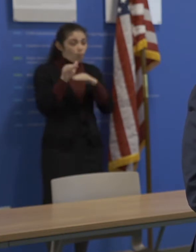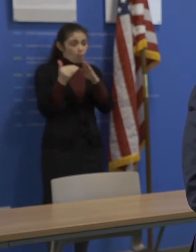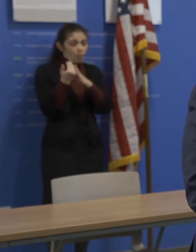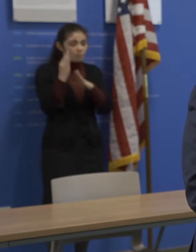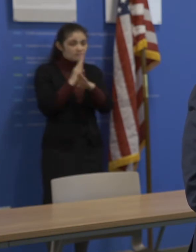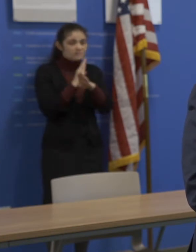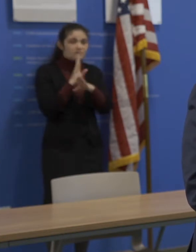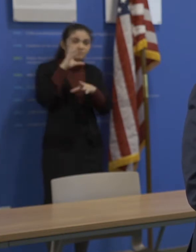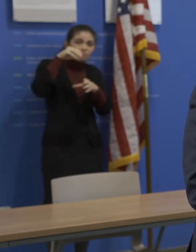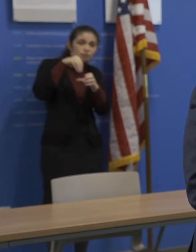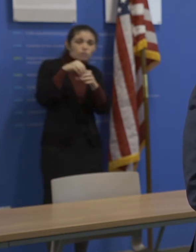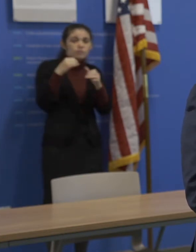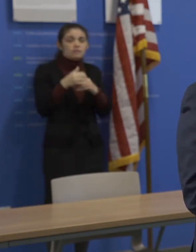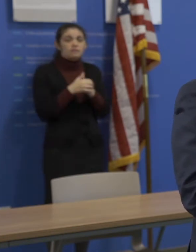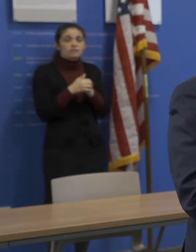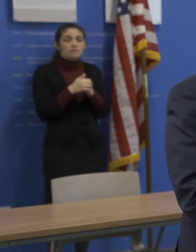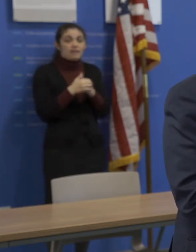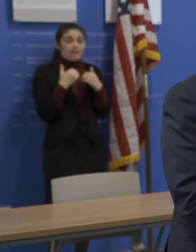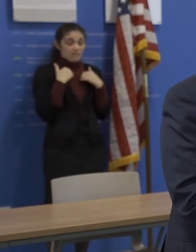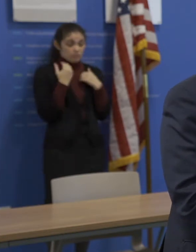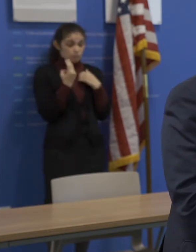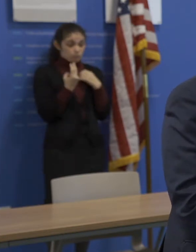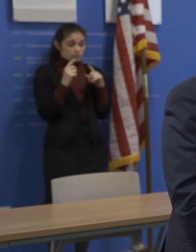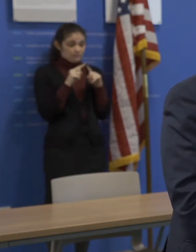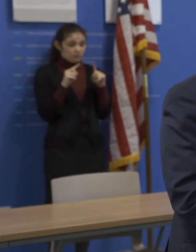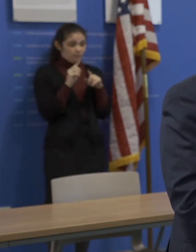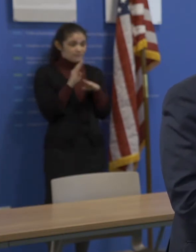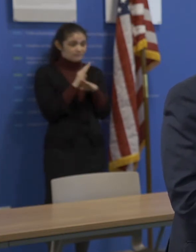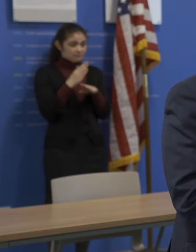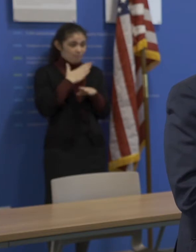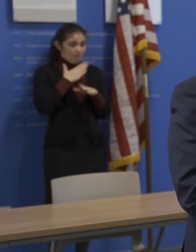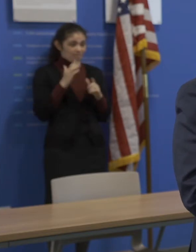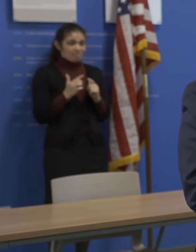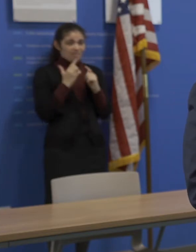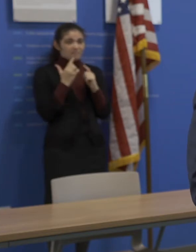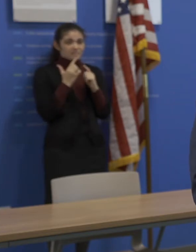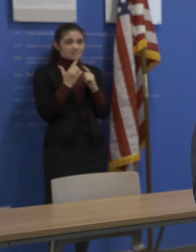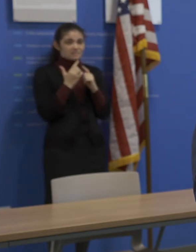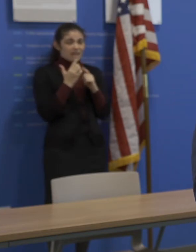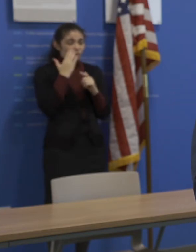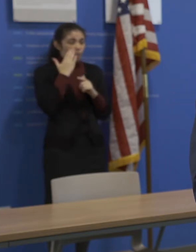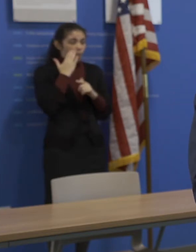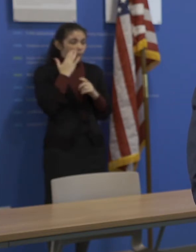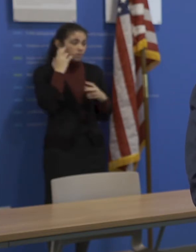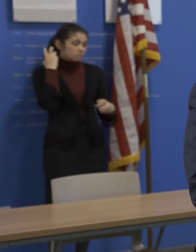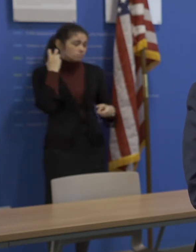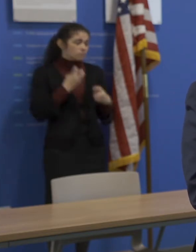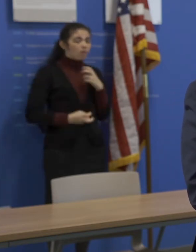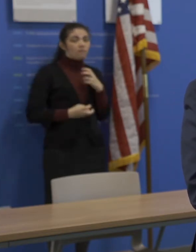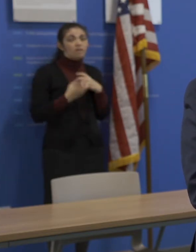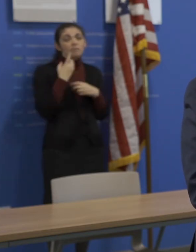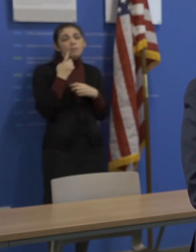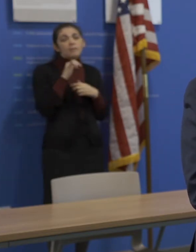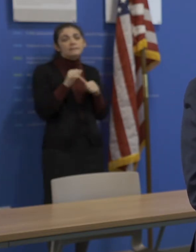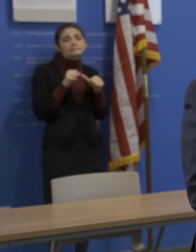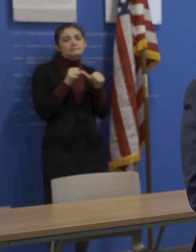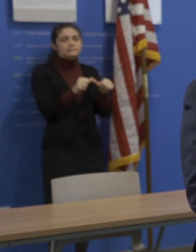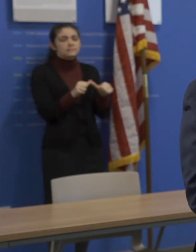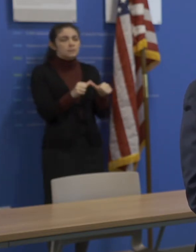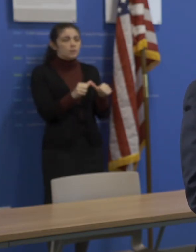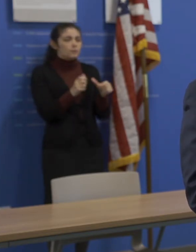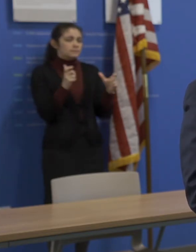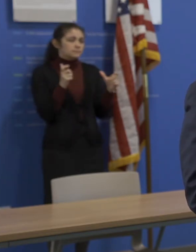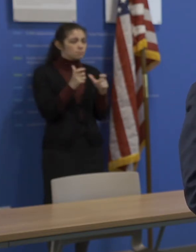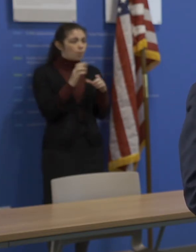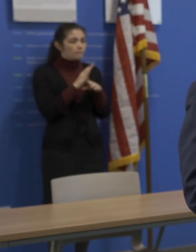businesses. I've run 2 small businesses in my prior life, and I know how tough it is to